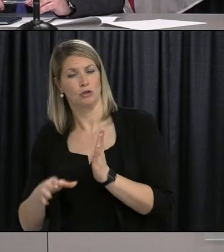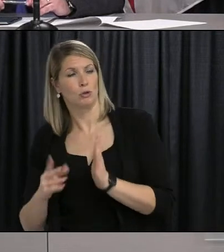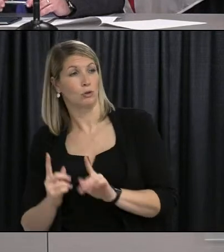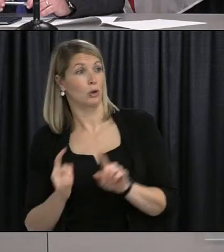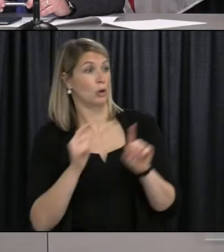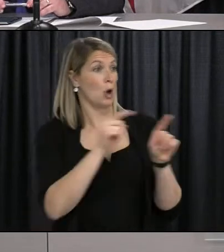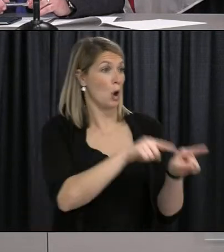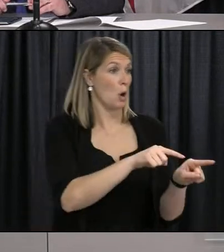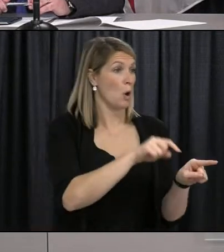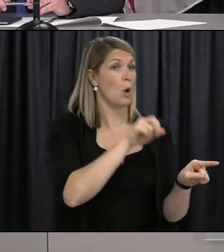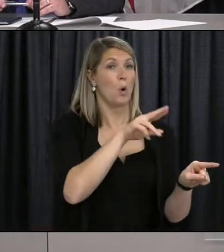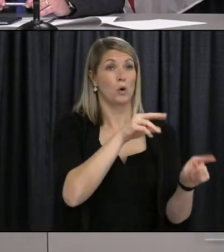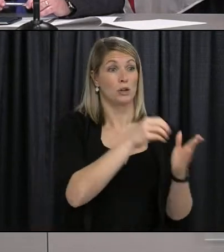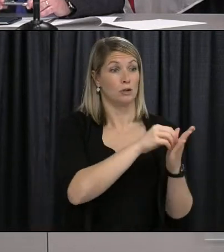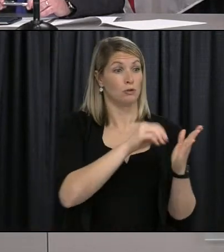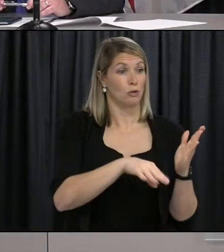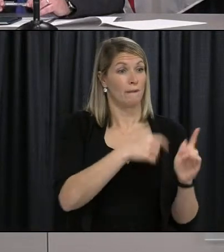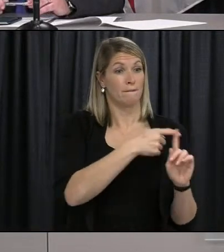My advice for those people?